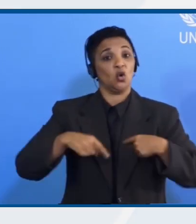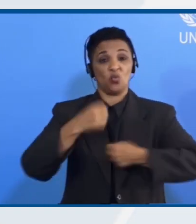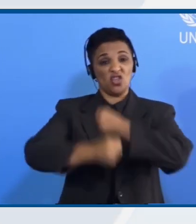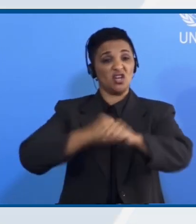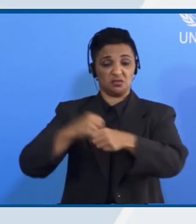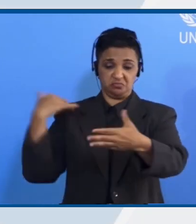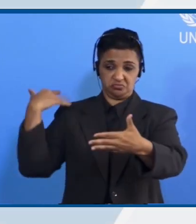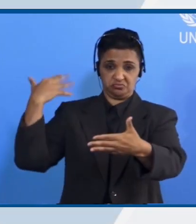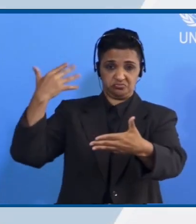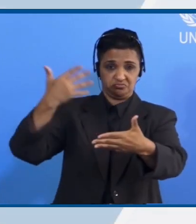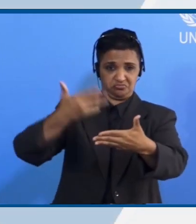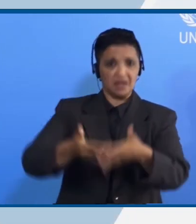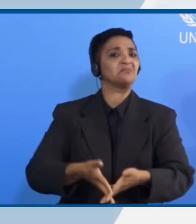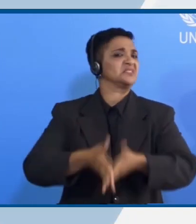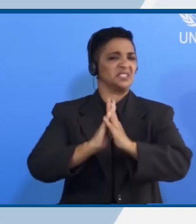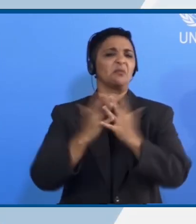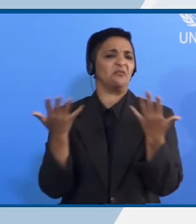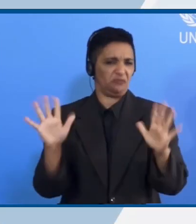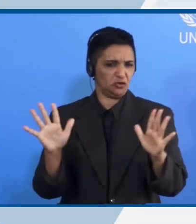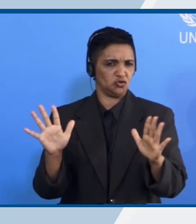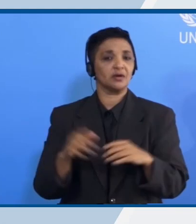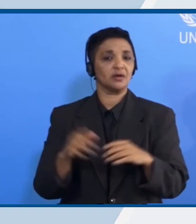years. We are working